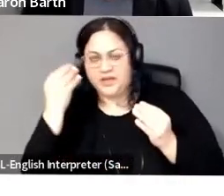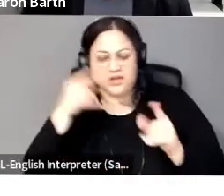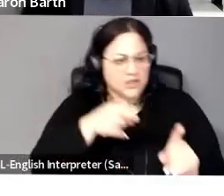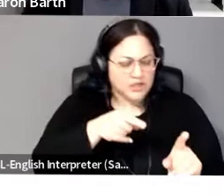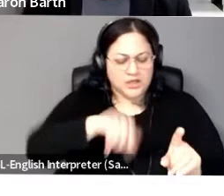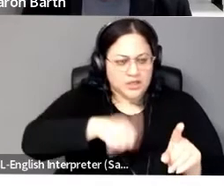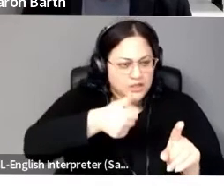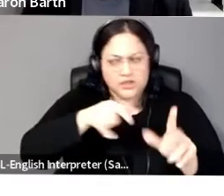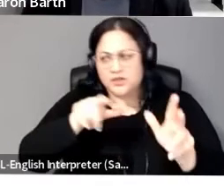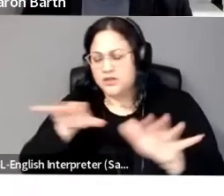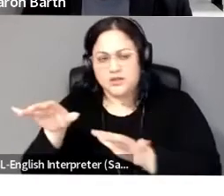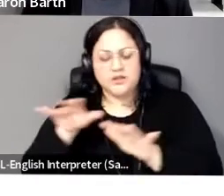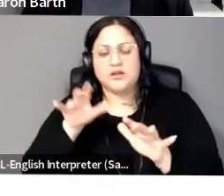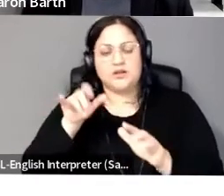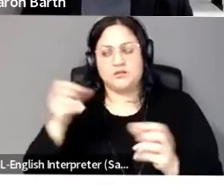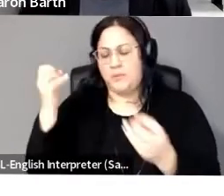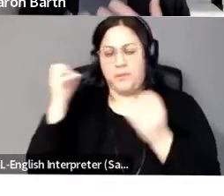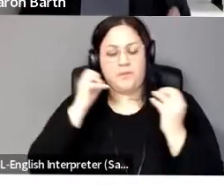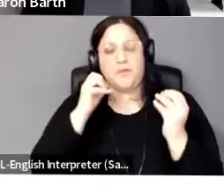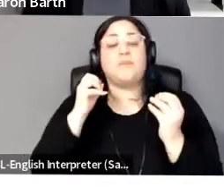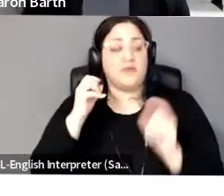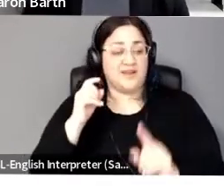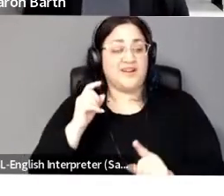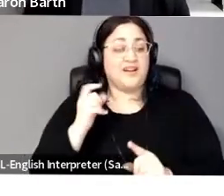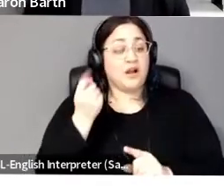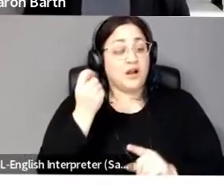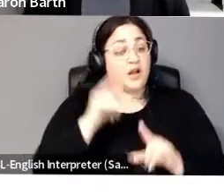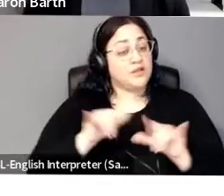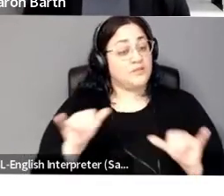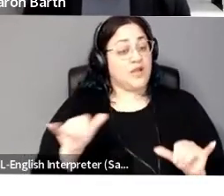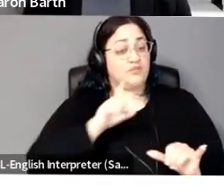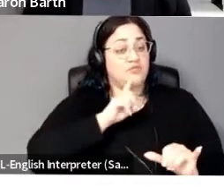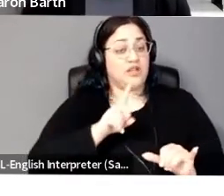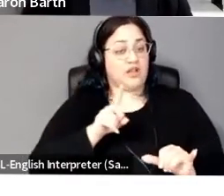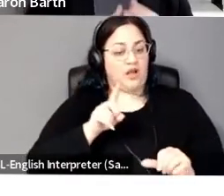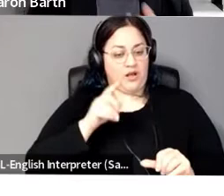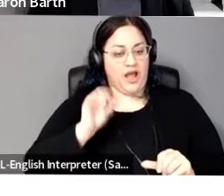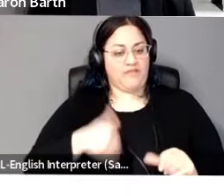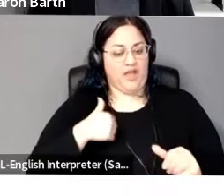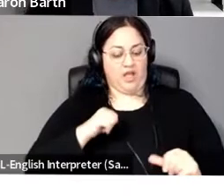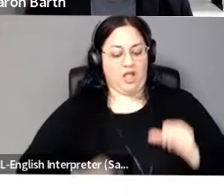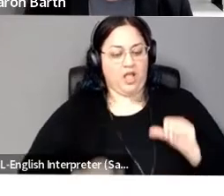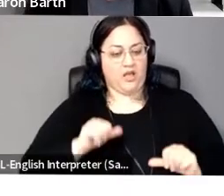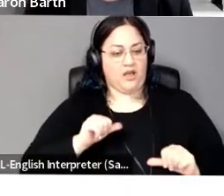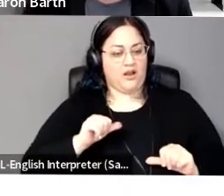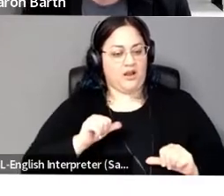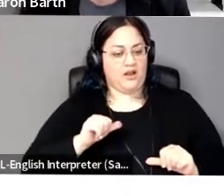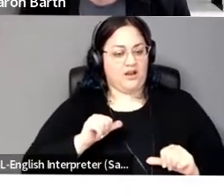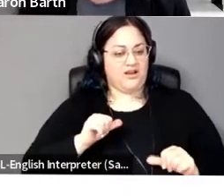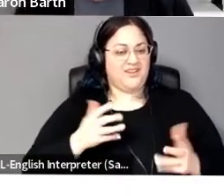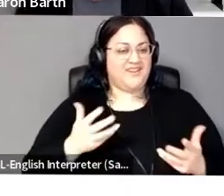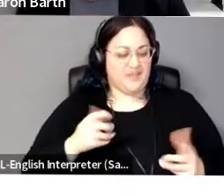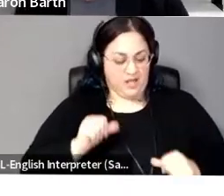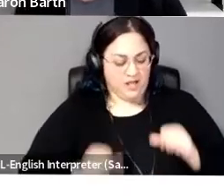coming at us. But at the same time, we face a bunch of uncertainty, right? We put things out into the world. We don't